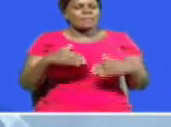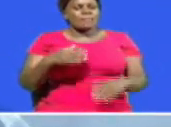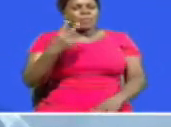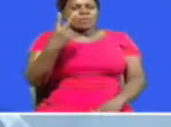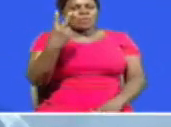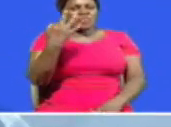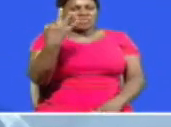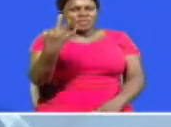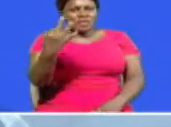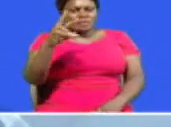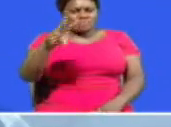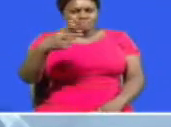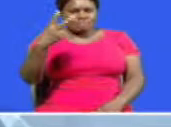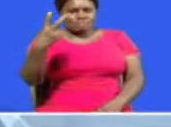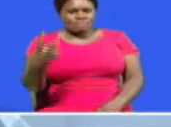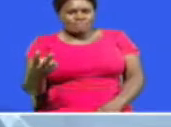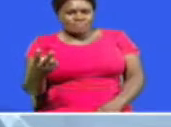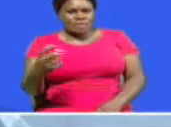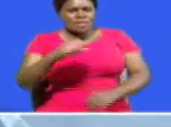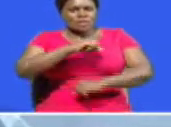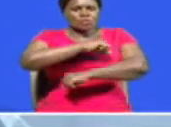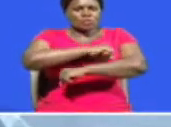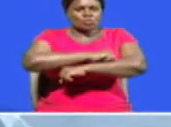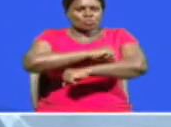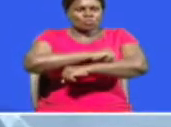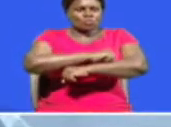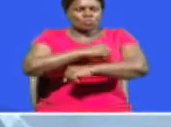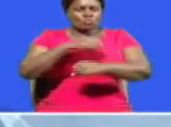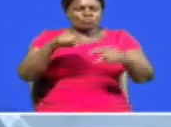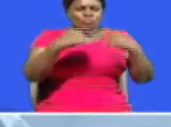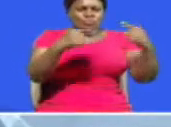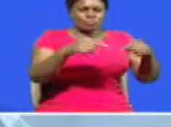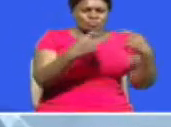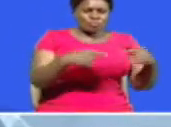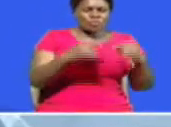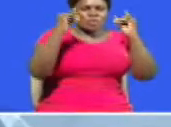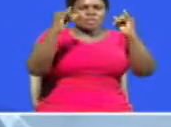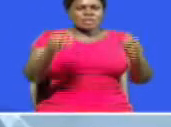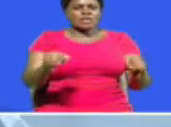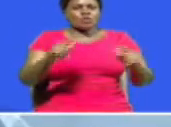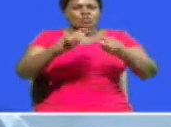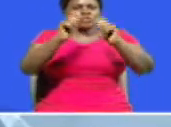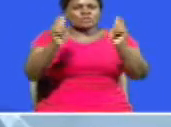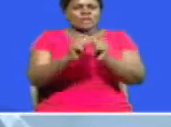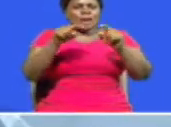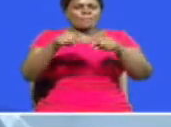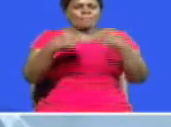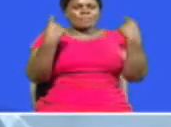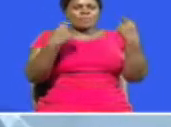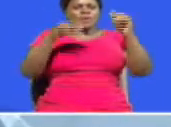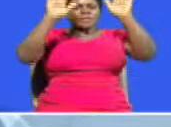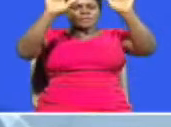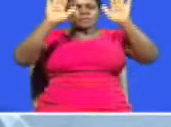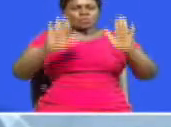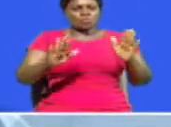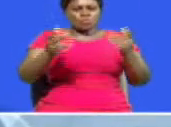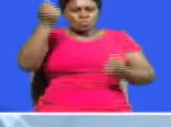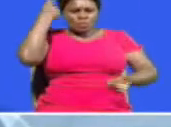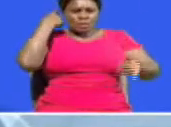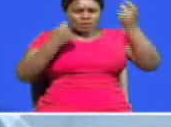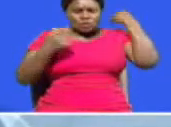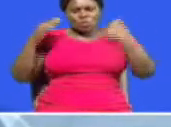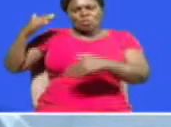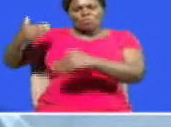been confirmed dead while scores are nursing injuries following fresh ethnic clashes along the Kisumu-Kiricho